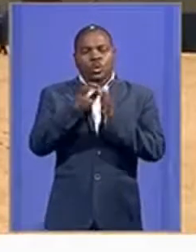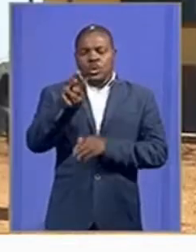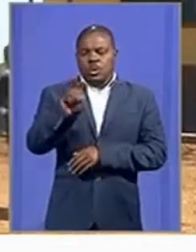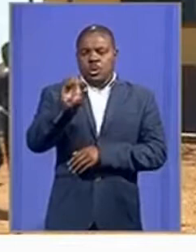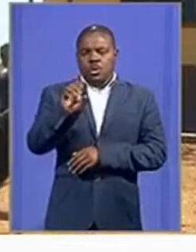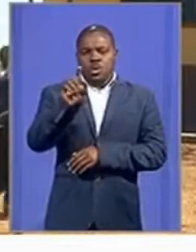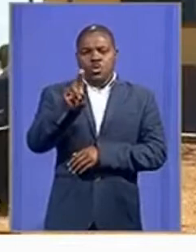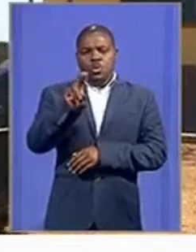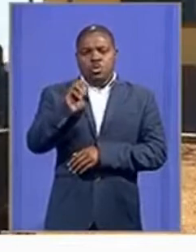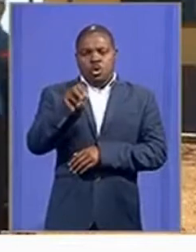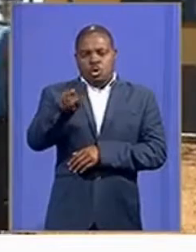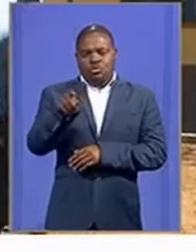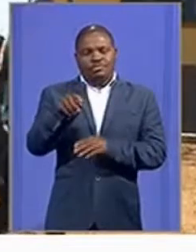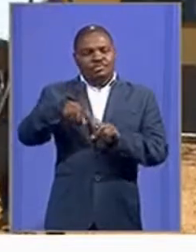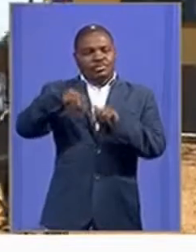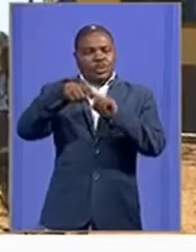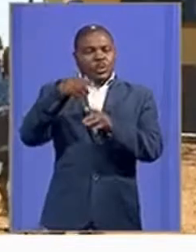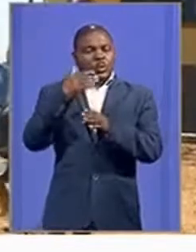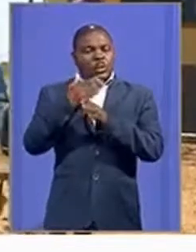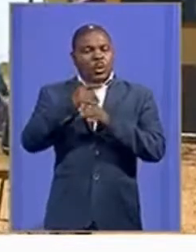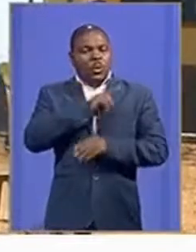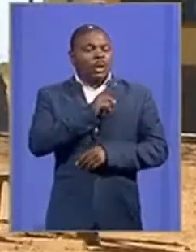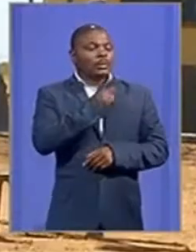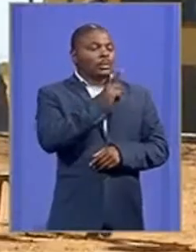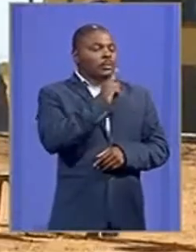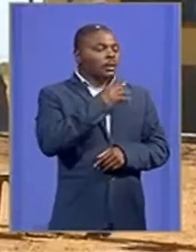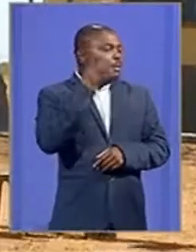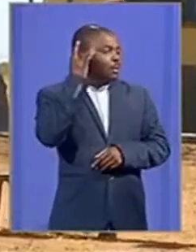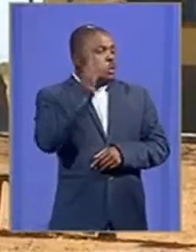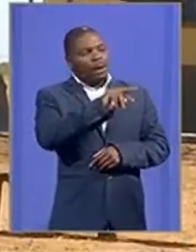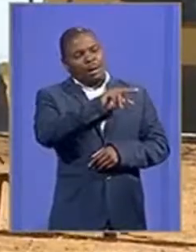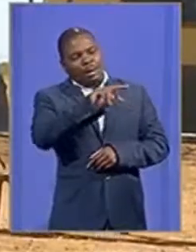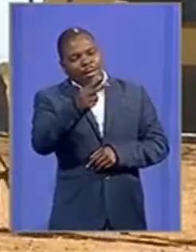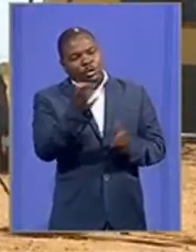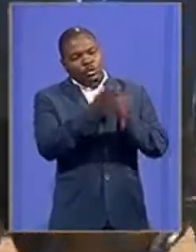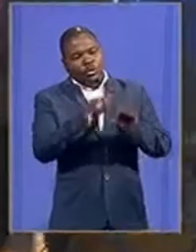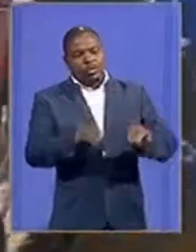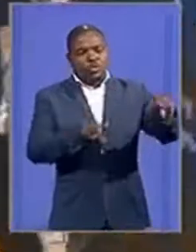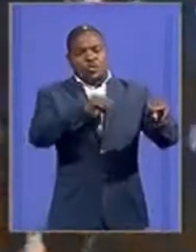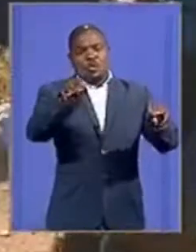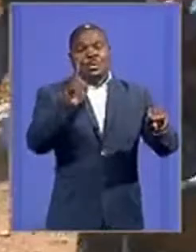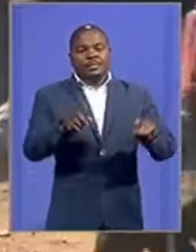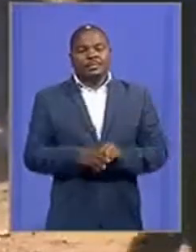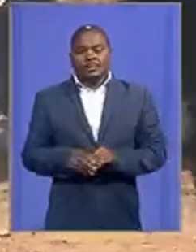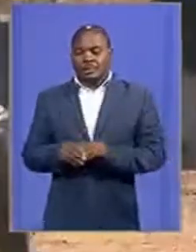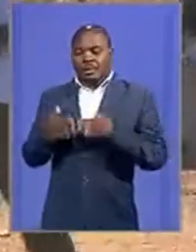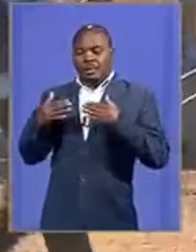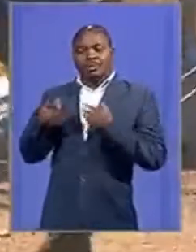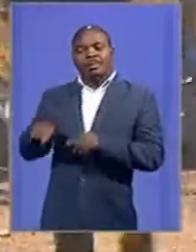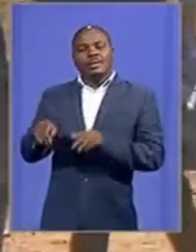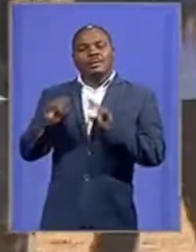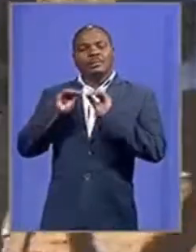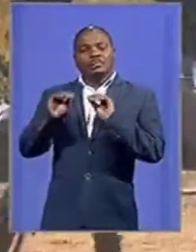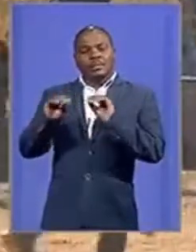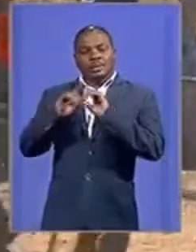Modumo. Barutiši ba re ba ile ba hwetša taelo ya gore ba ye dikolong tše dingwe tša go fapana. Kgoro ya thuto ka provinseng e re sekolo